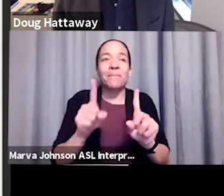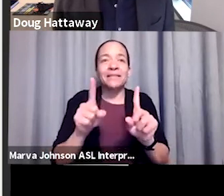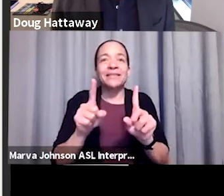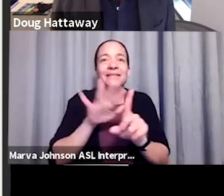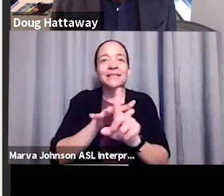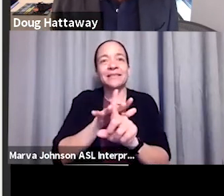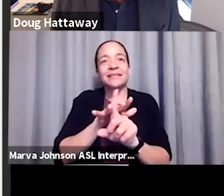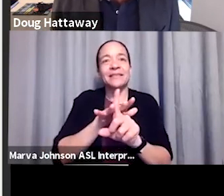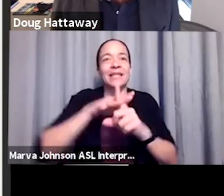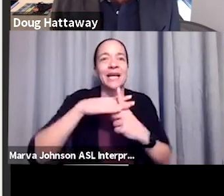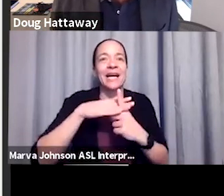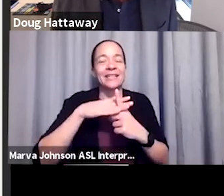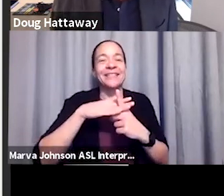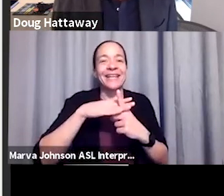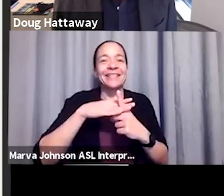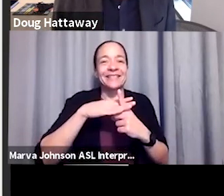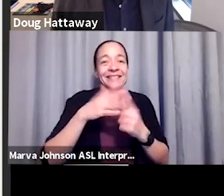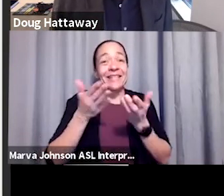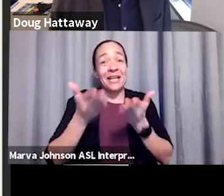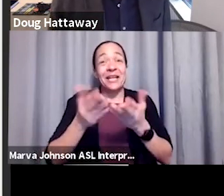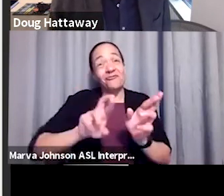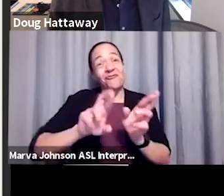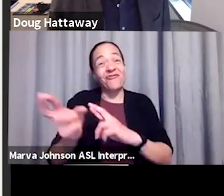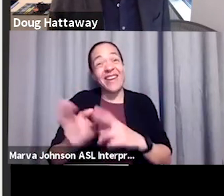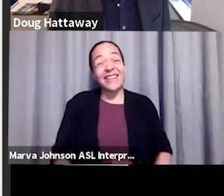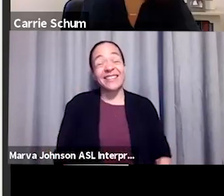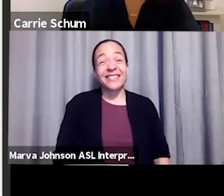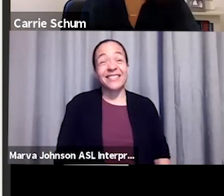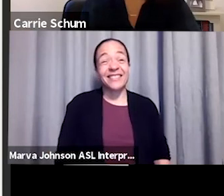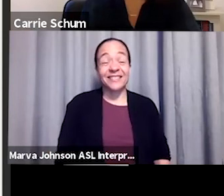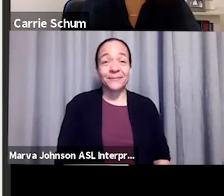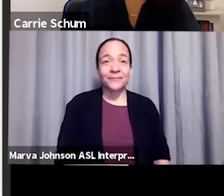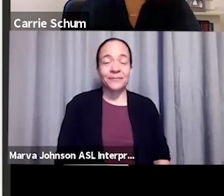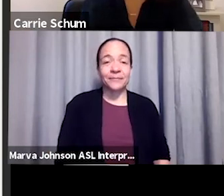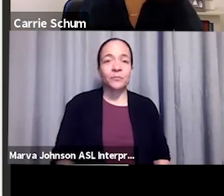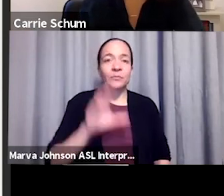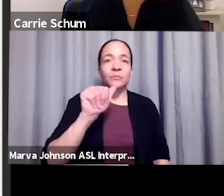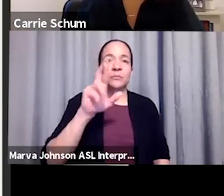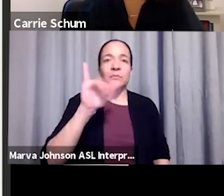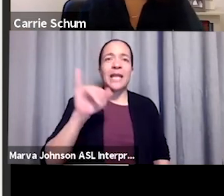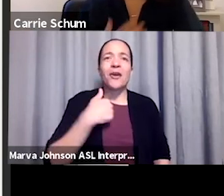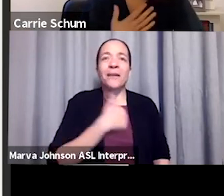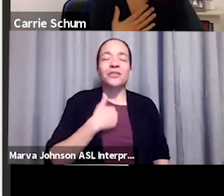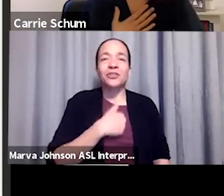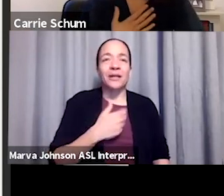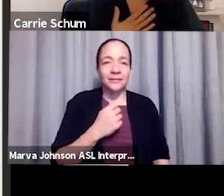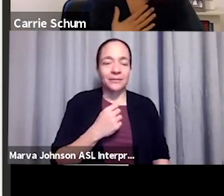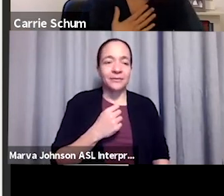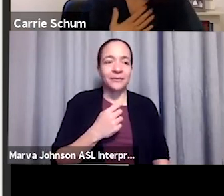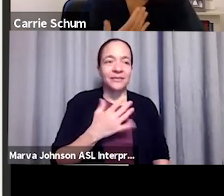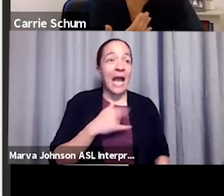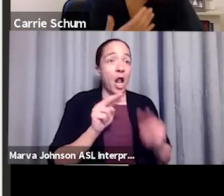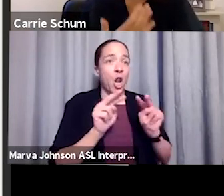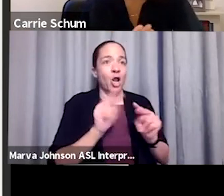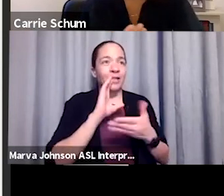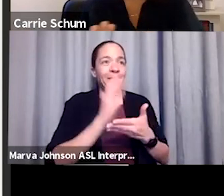context is there for it. And then the question, go ahead, Carrie, I'm sorry. Yeah, when I look at these pictures,